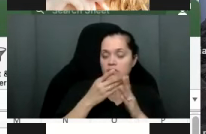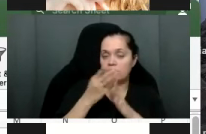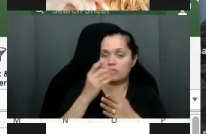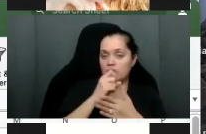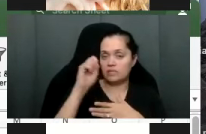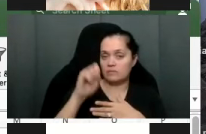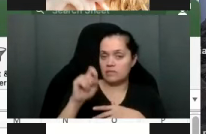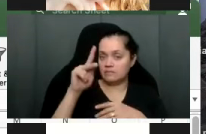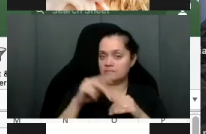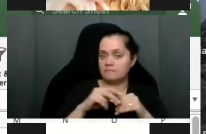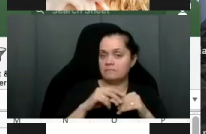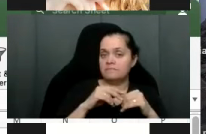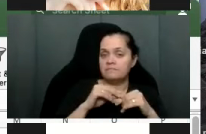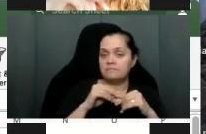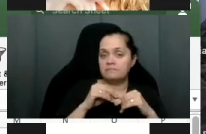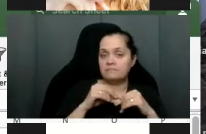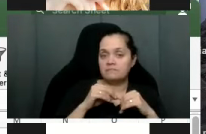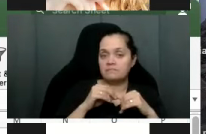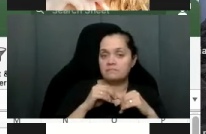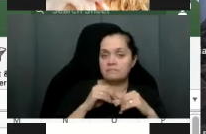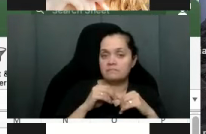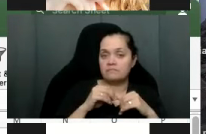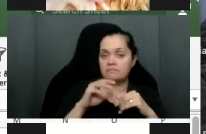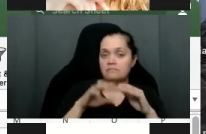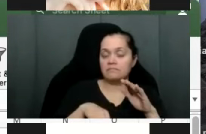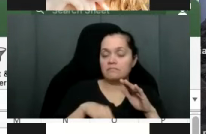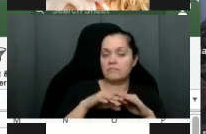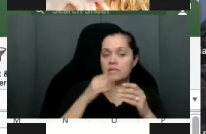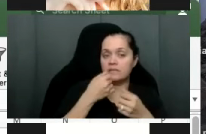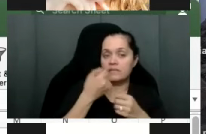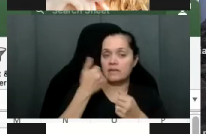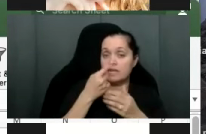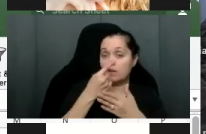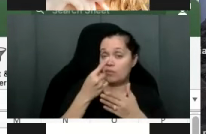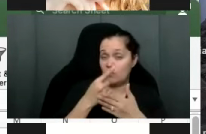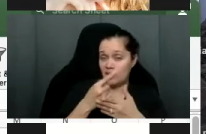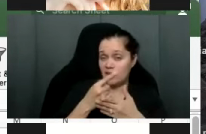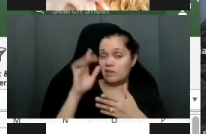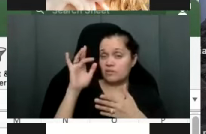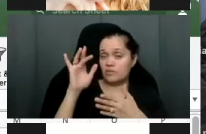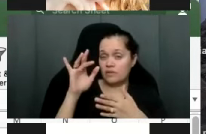semester. So the maximum any week is 25.